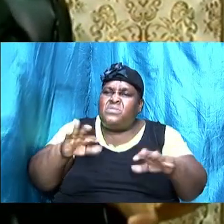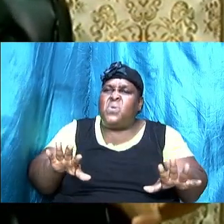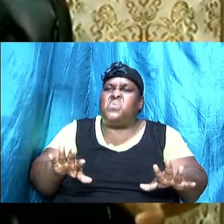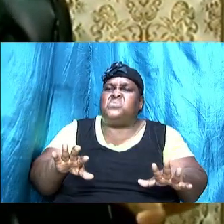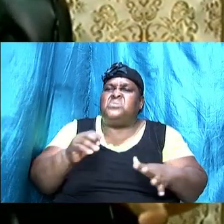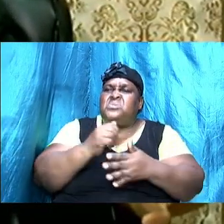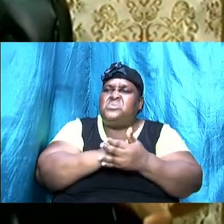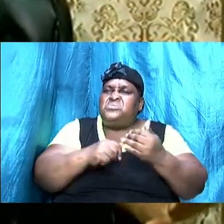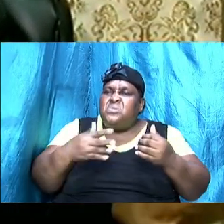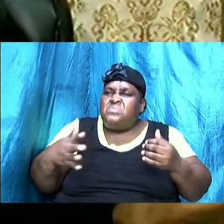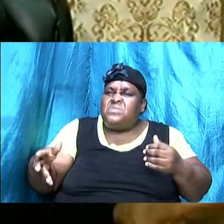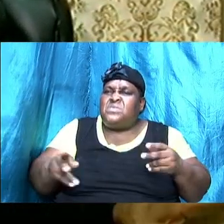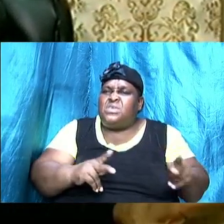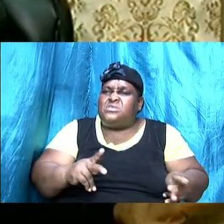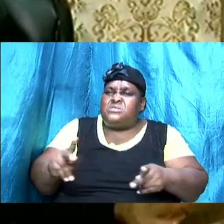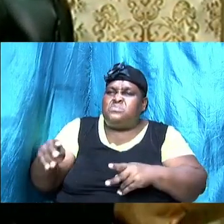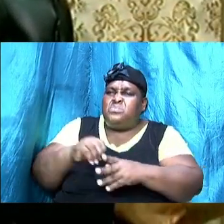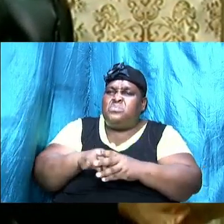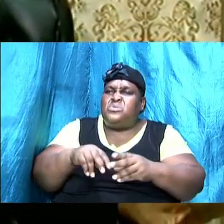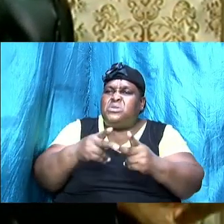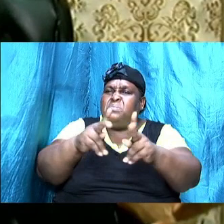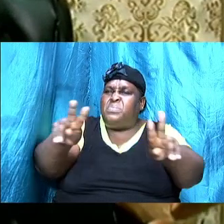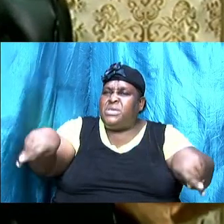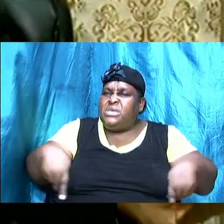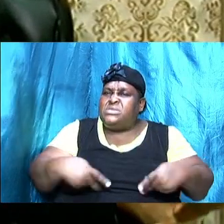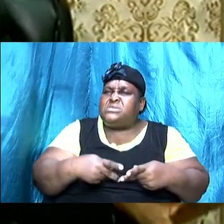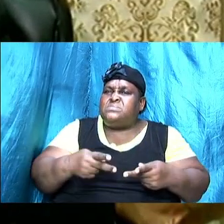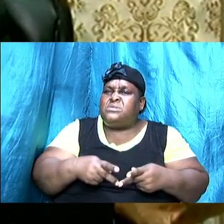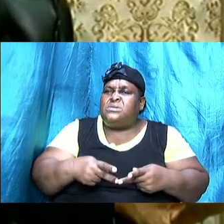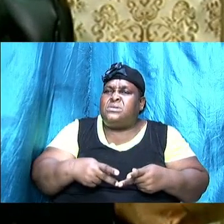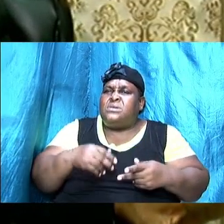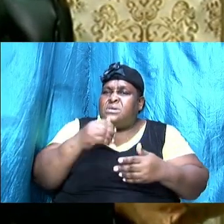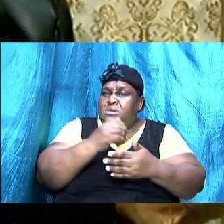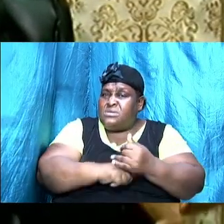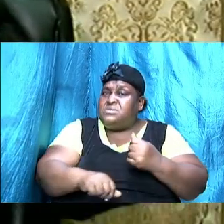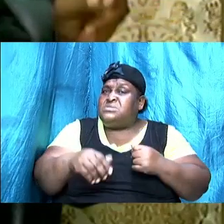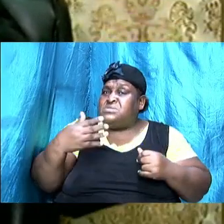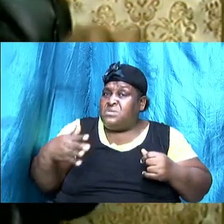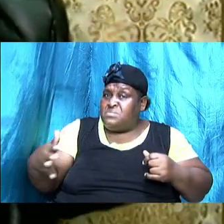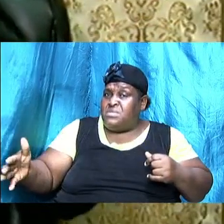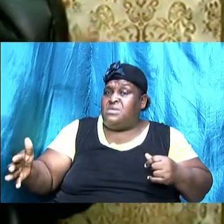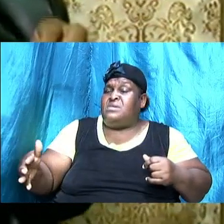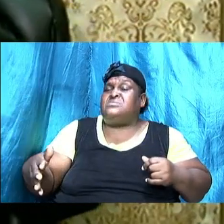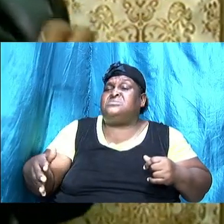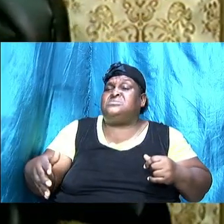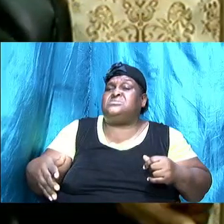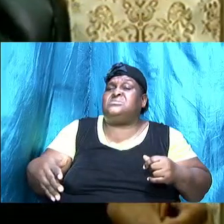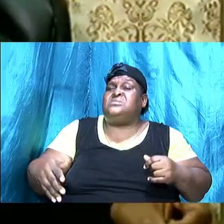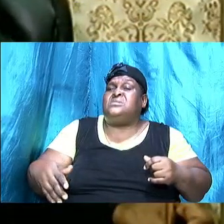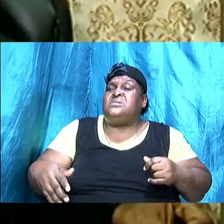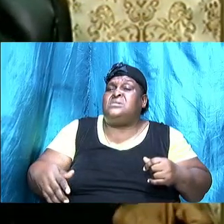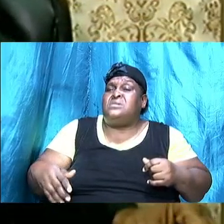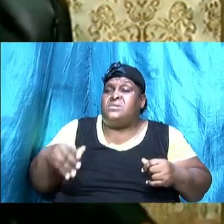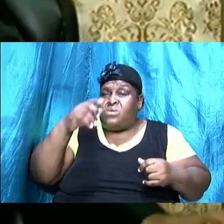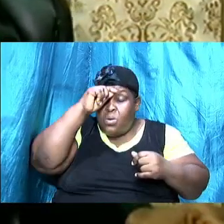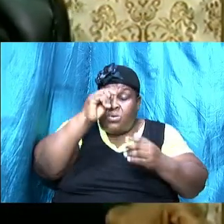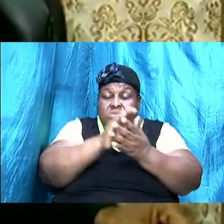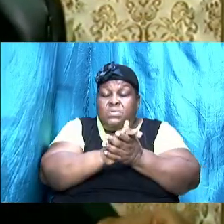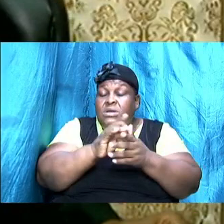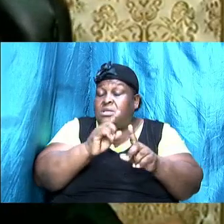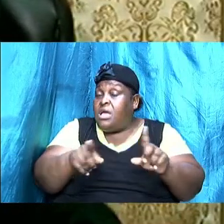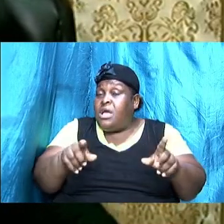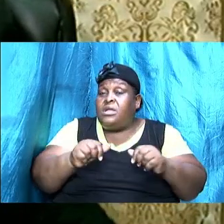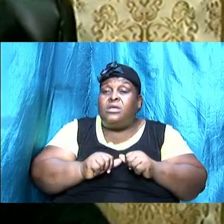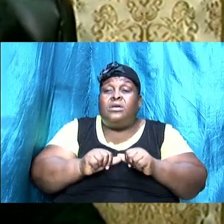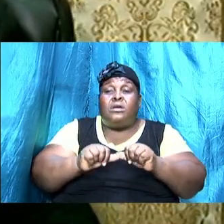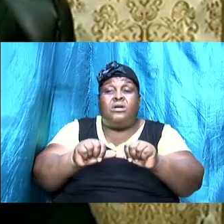put in place. Because there are certainly certain things he cannot continue with. And there